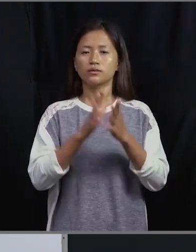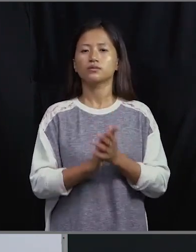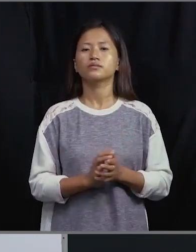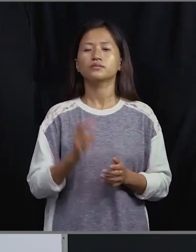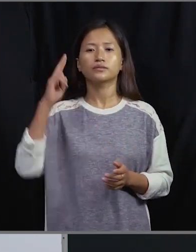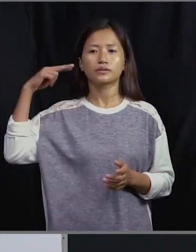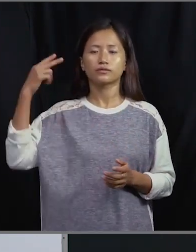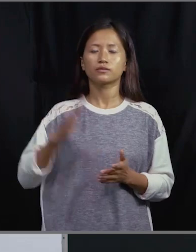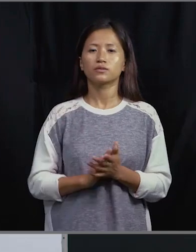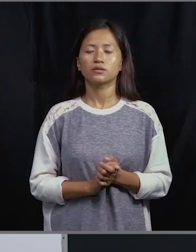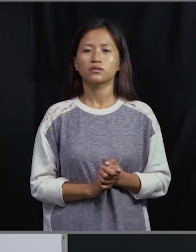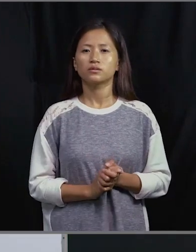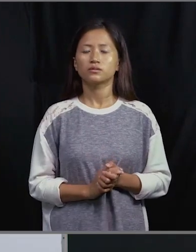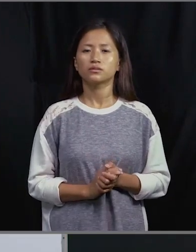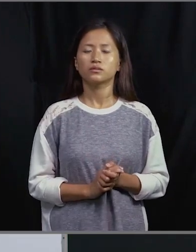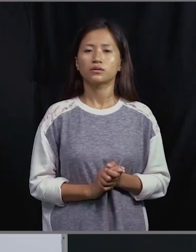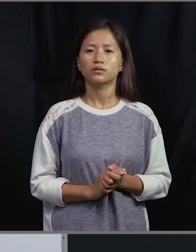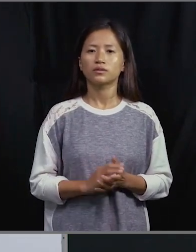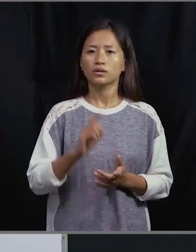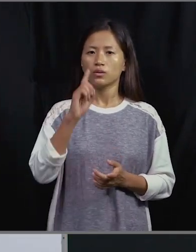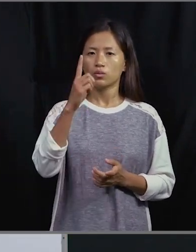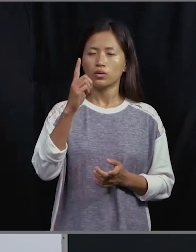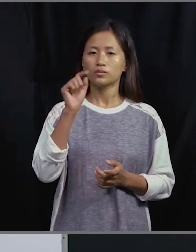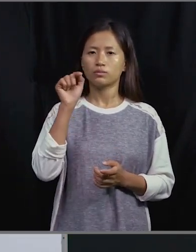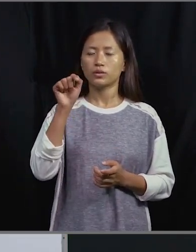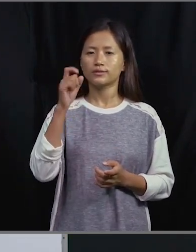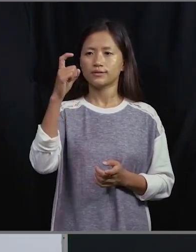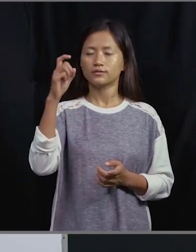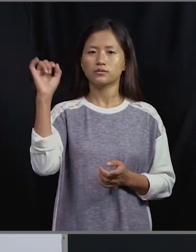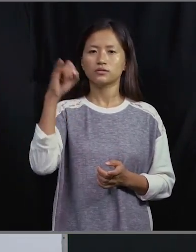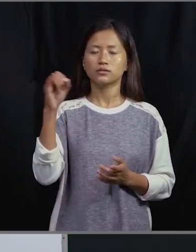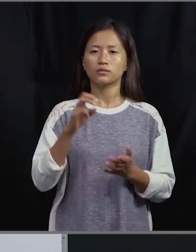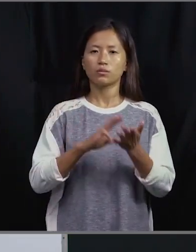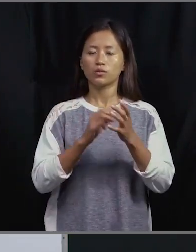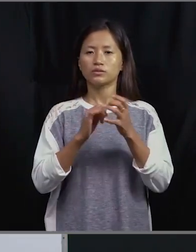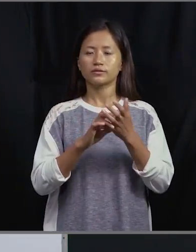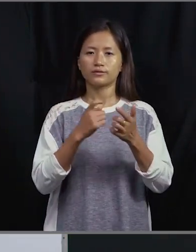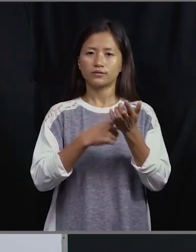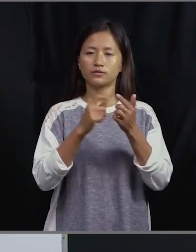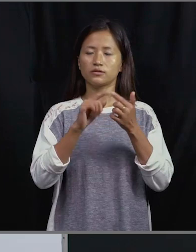Therefore, since we have 1.76 moles of nitrogen in our given reaction,